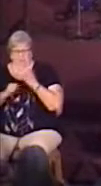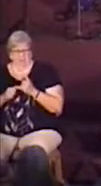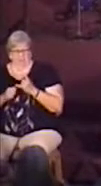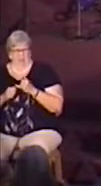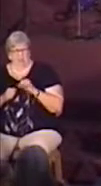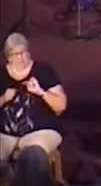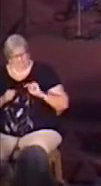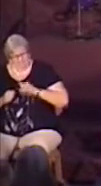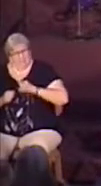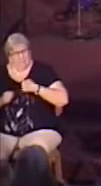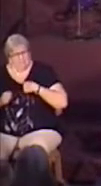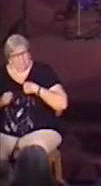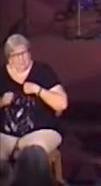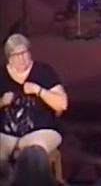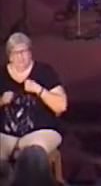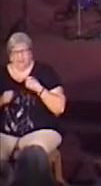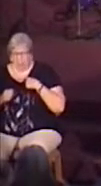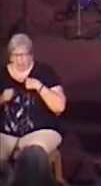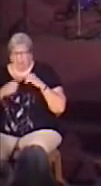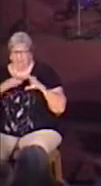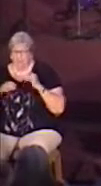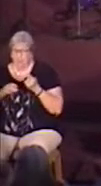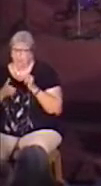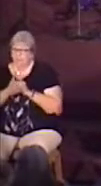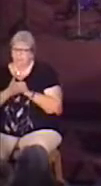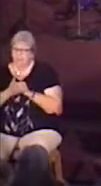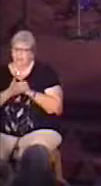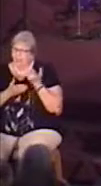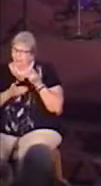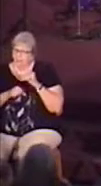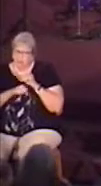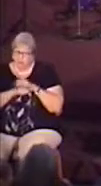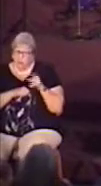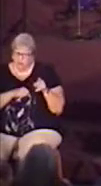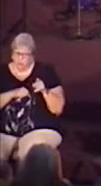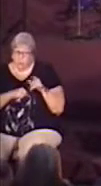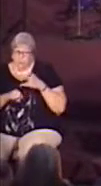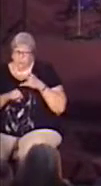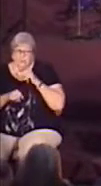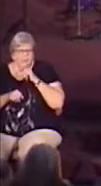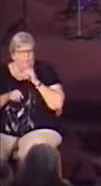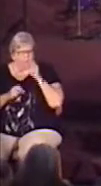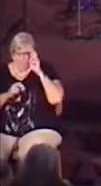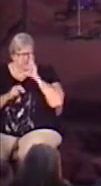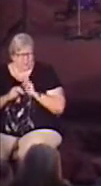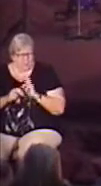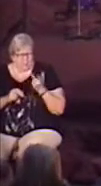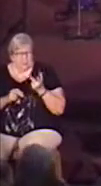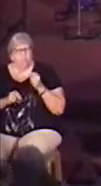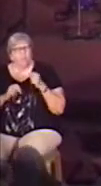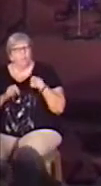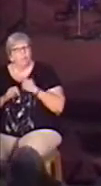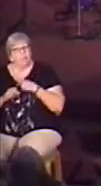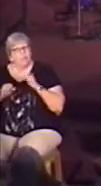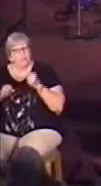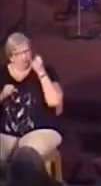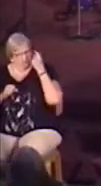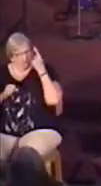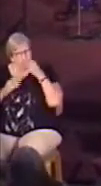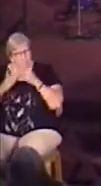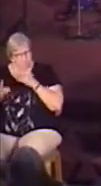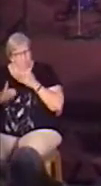offending me. Have I done something that's caused you to feel disrespected? And so if we can get clarity and understanding before we